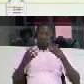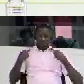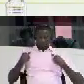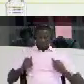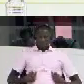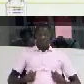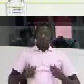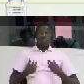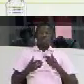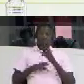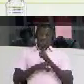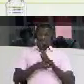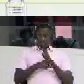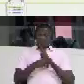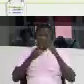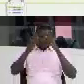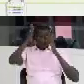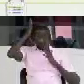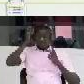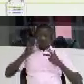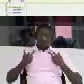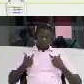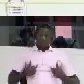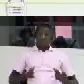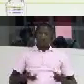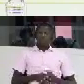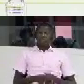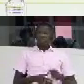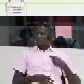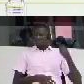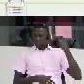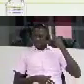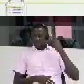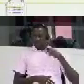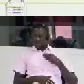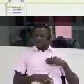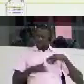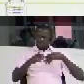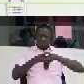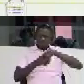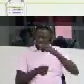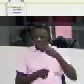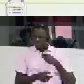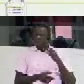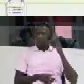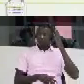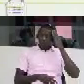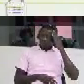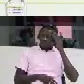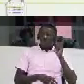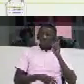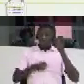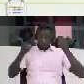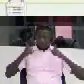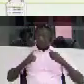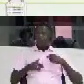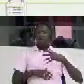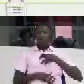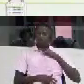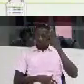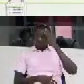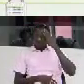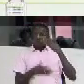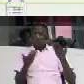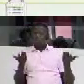were dressed in their military uniforms. bi ma déggee loolu man tam ma génn ma ne ko suma kër tam koo fi dugg war naa dem xam lu xew. When I heard that, I came out.